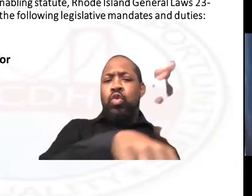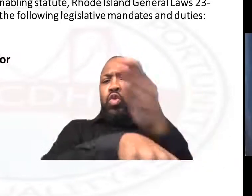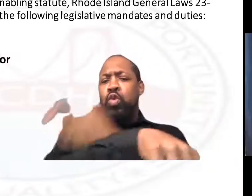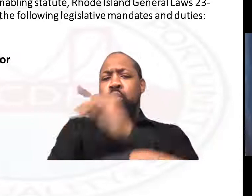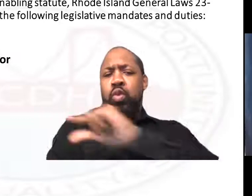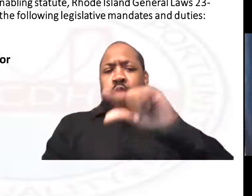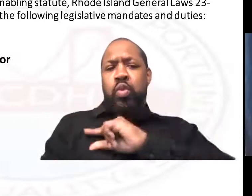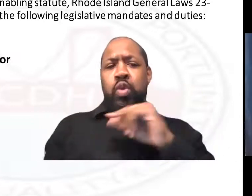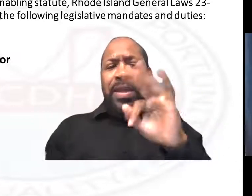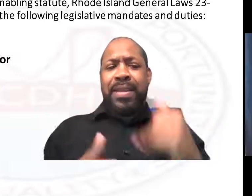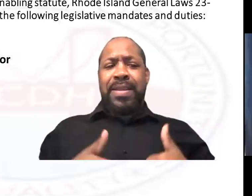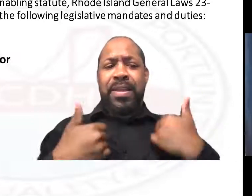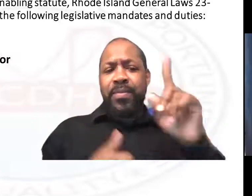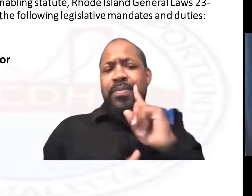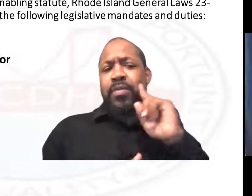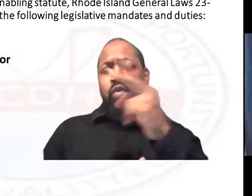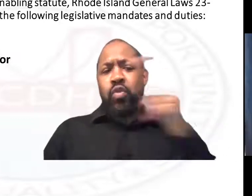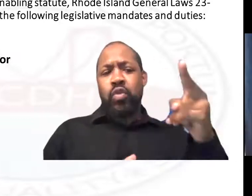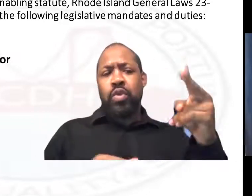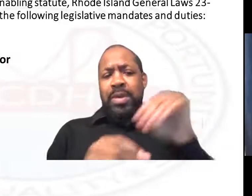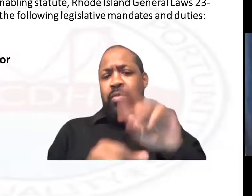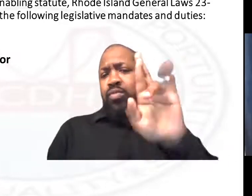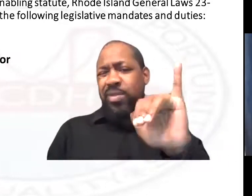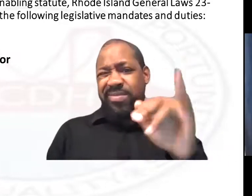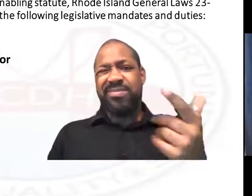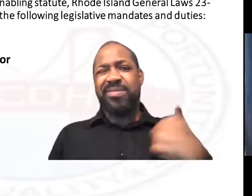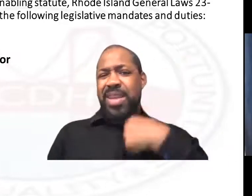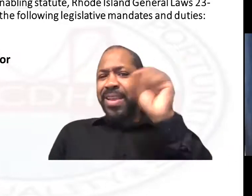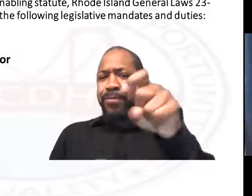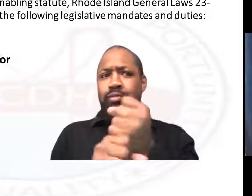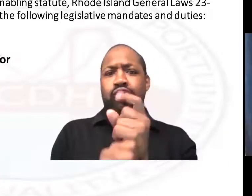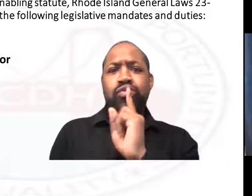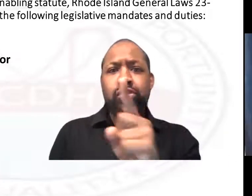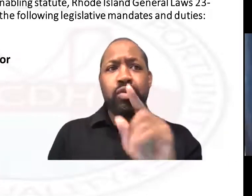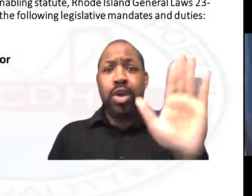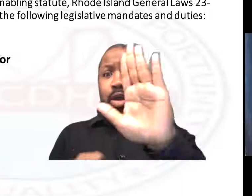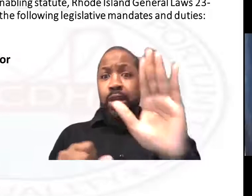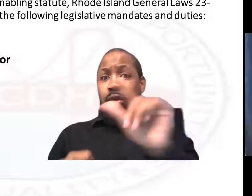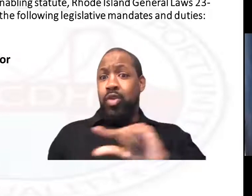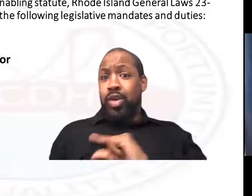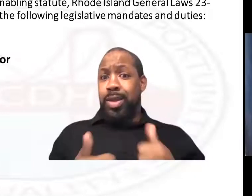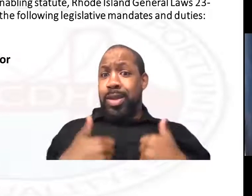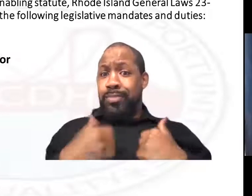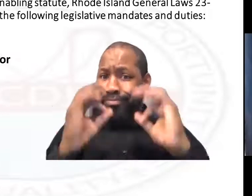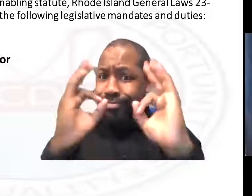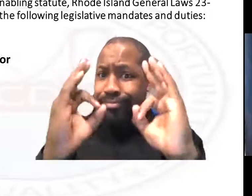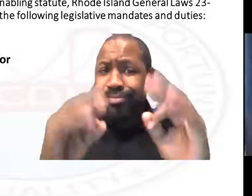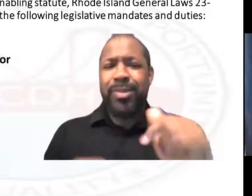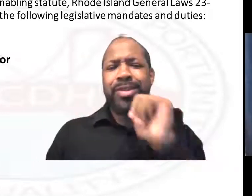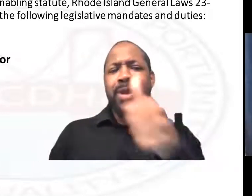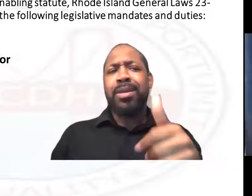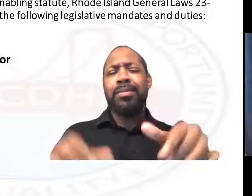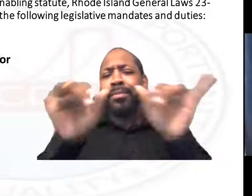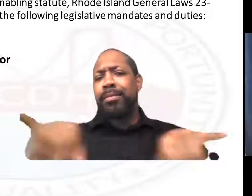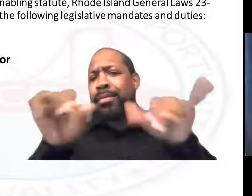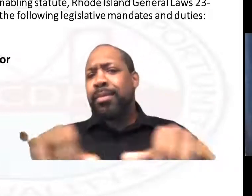So taking the necessary action to improve the quality of life for deaf and hard of hearing individuals in Rhode Island. We want to make sure that the